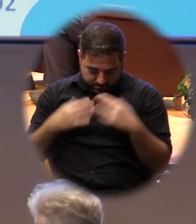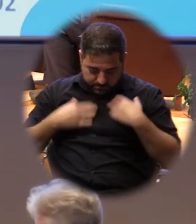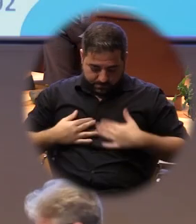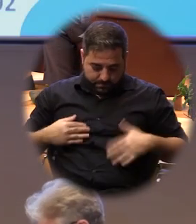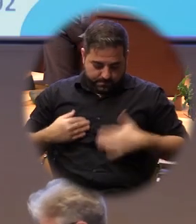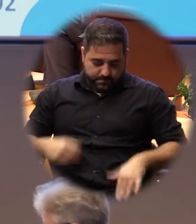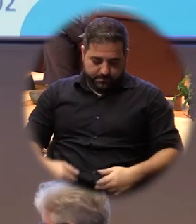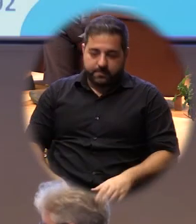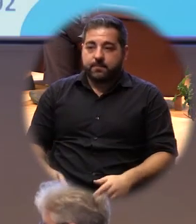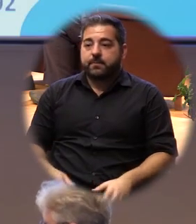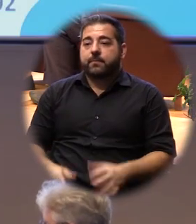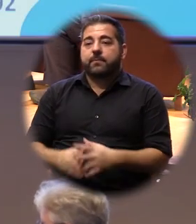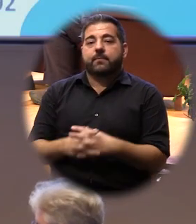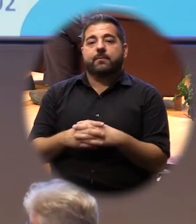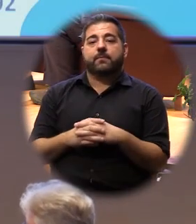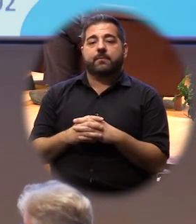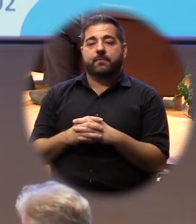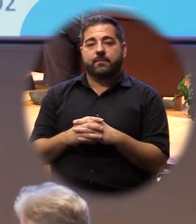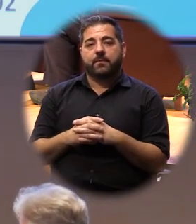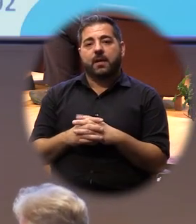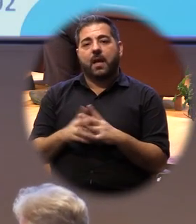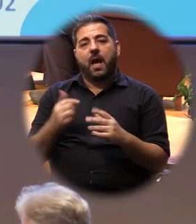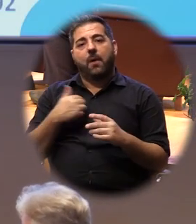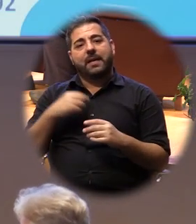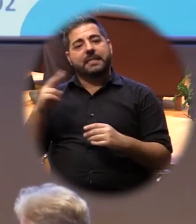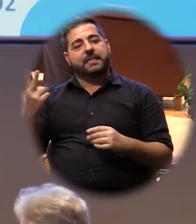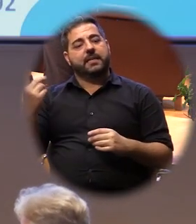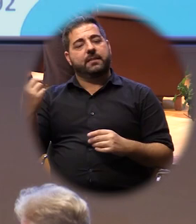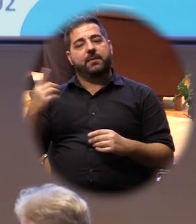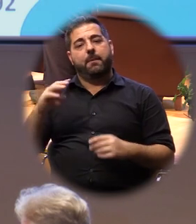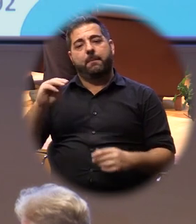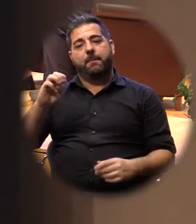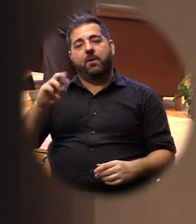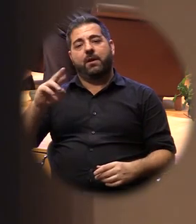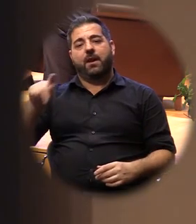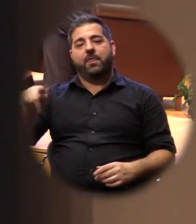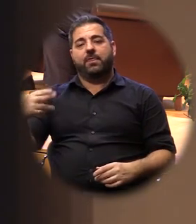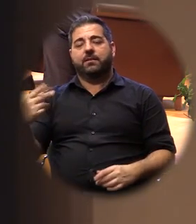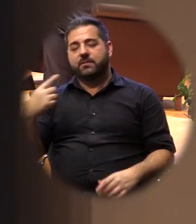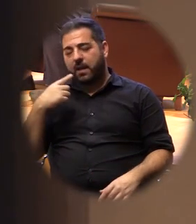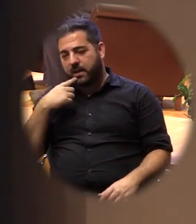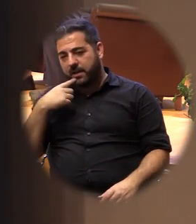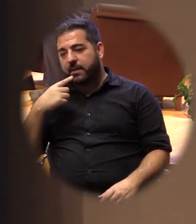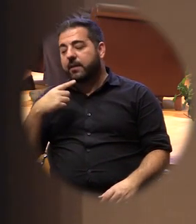Well, I kind of want to second something that Meredith said in this regard, which is